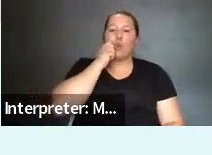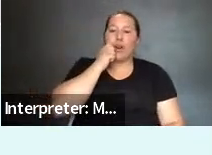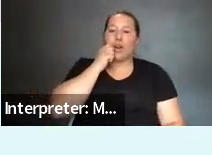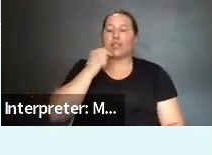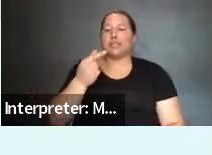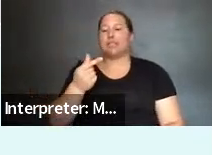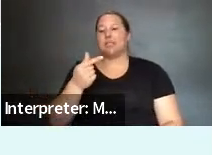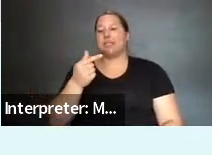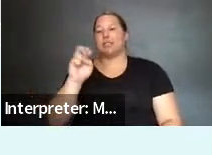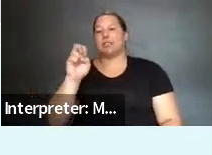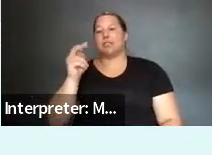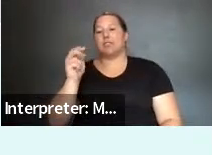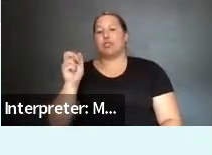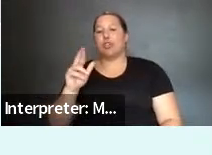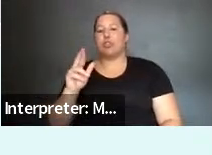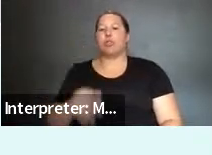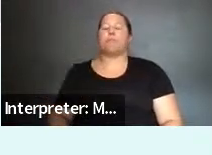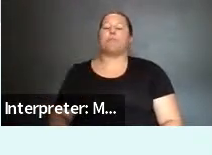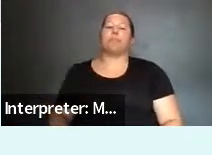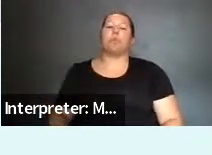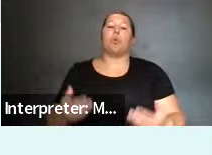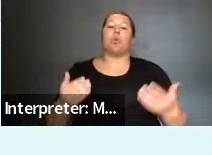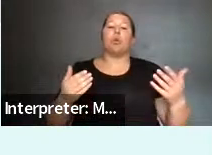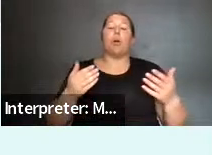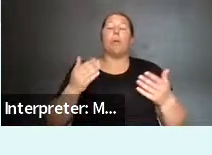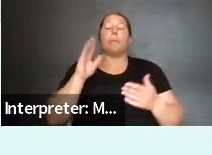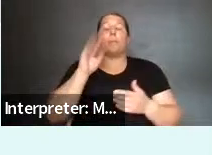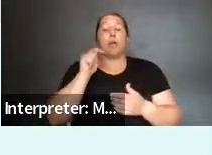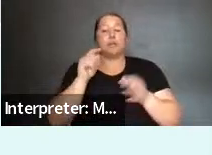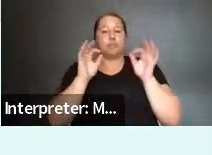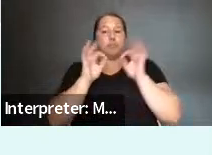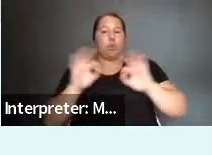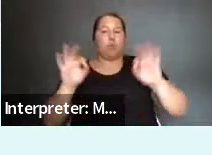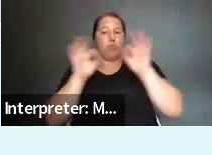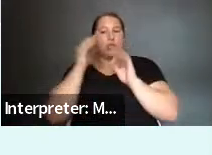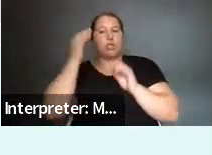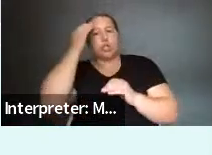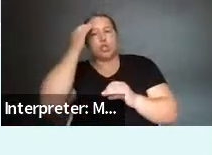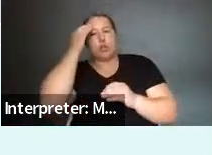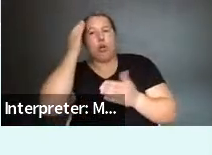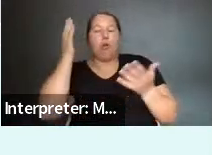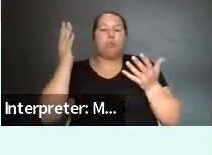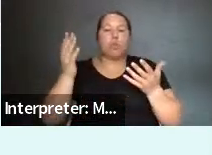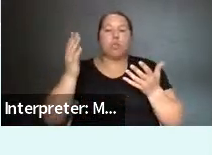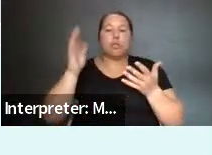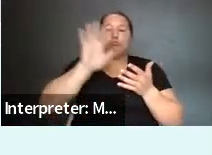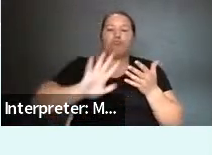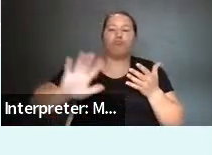note that we have some idea of those demographics. And so that's why we do capture that information.